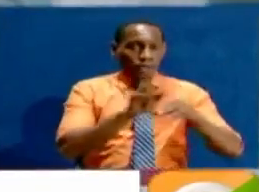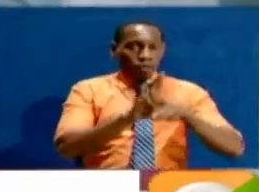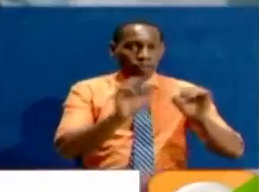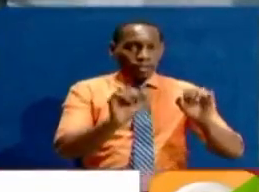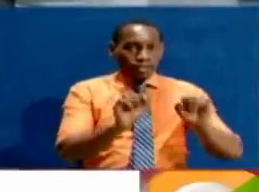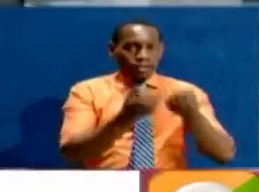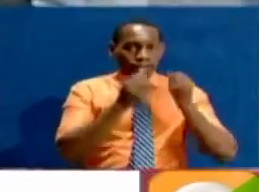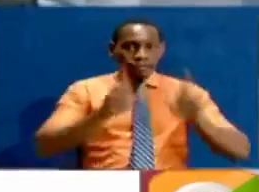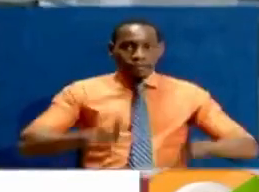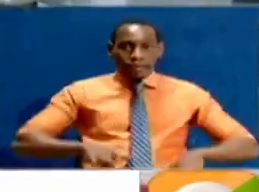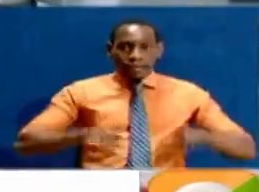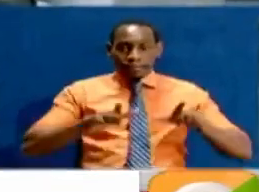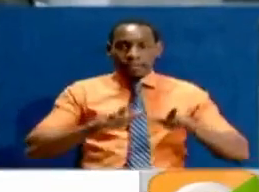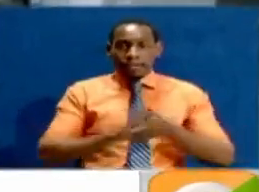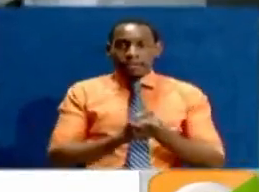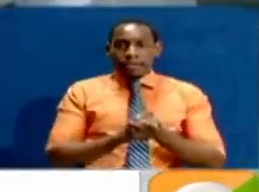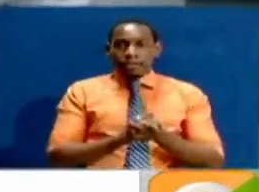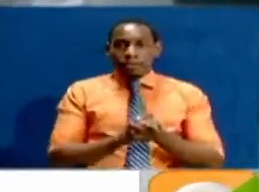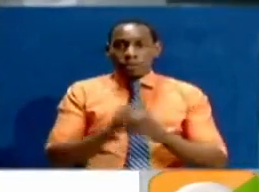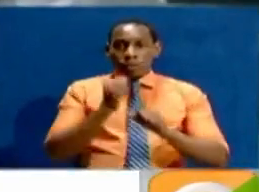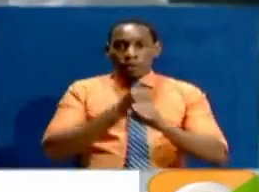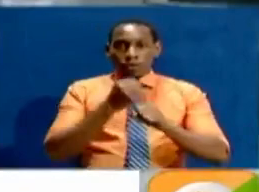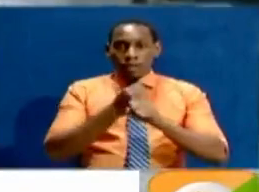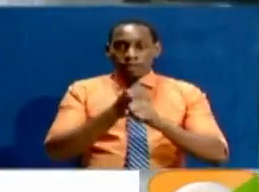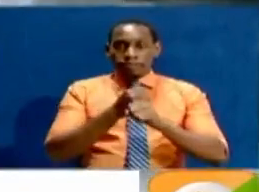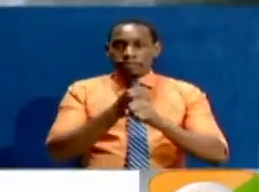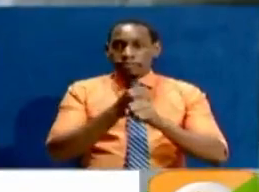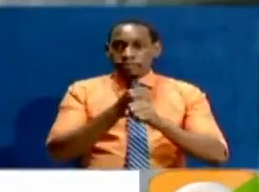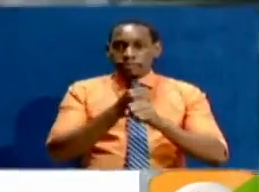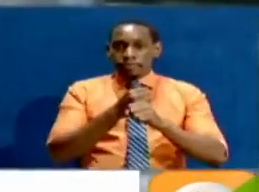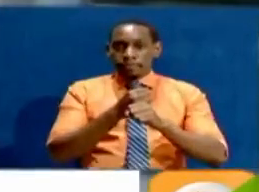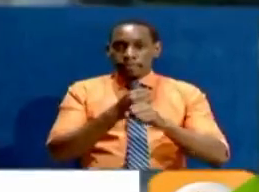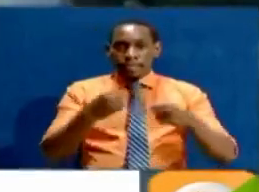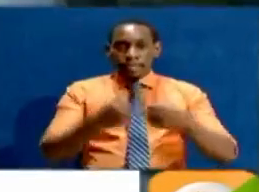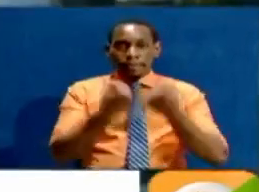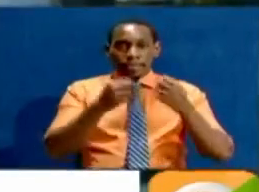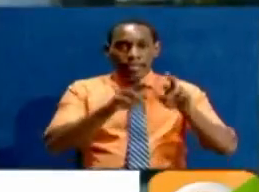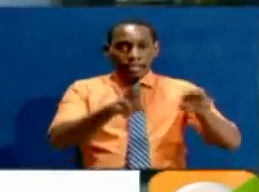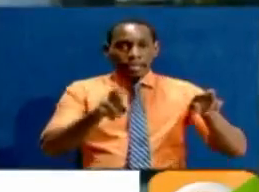save lives on the battlefields of the nation's emergency wards.